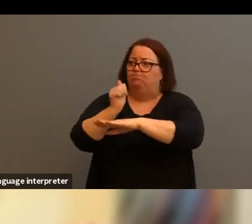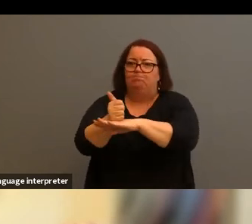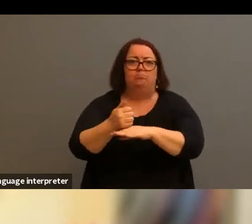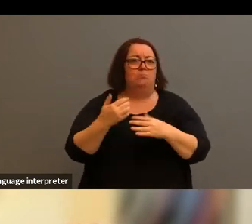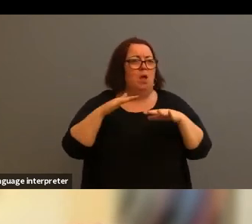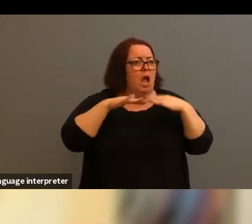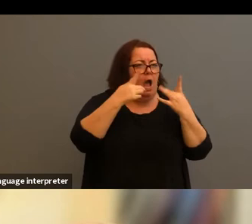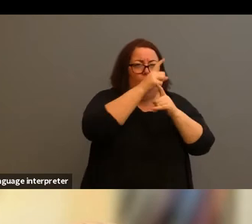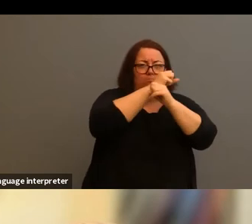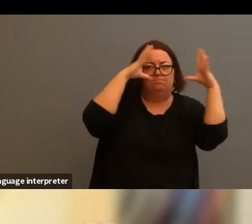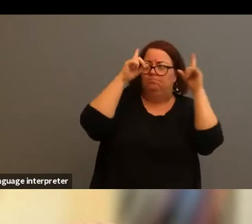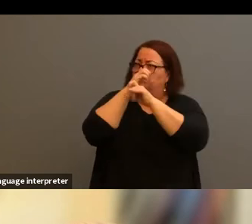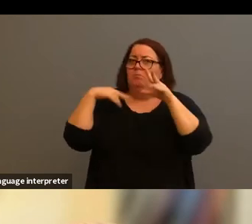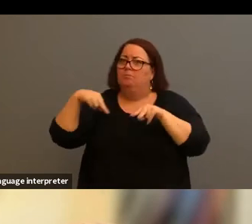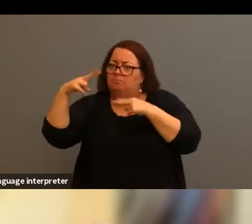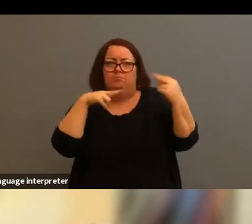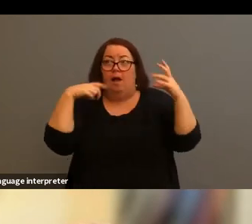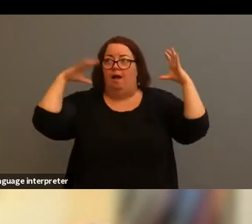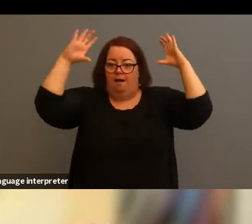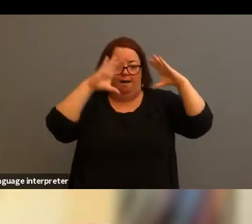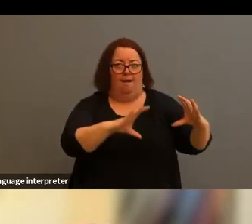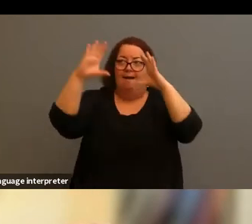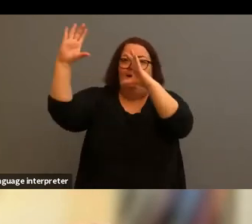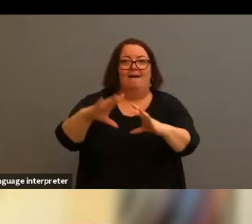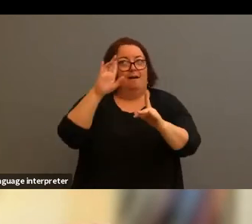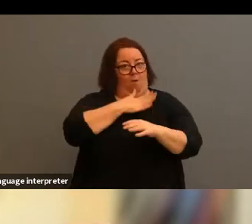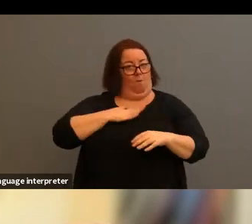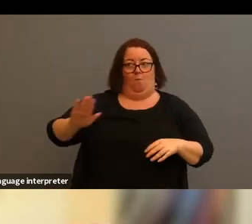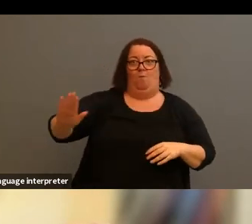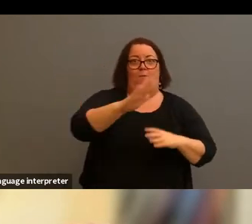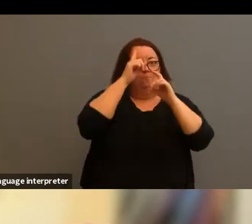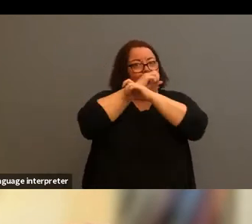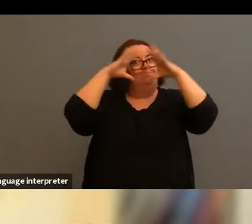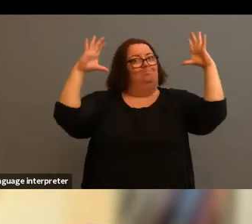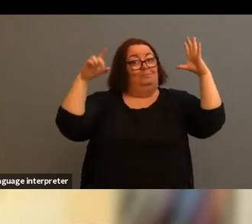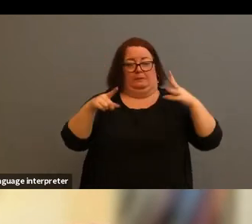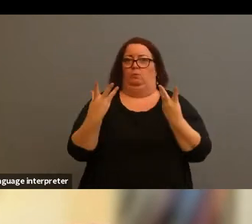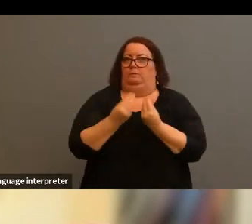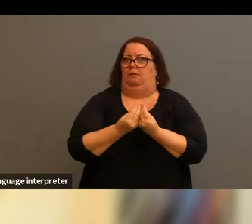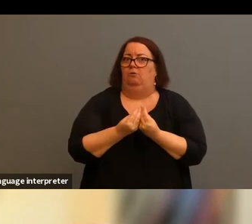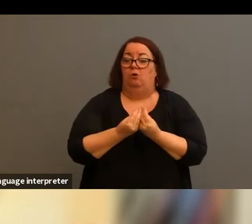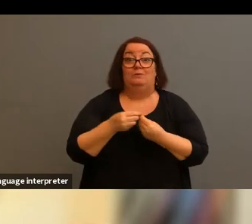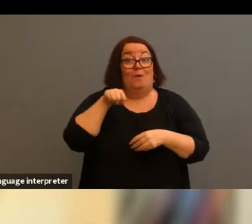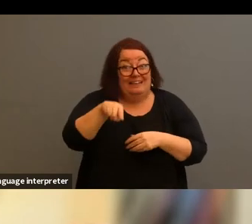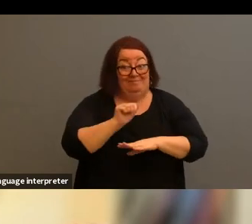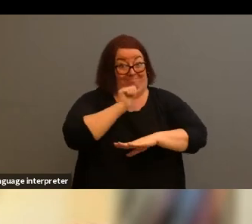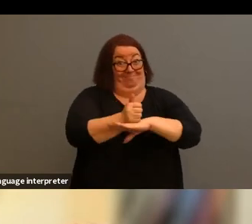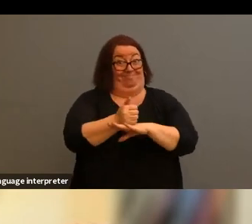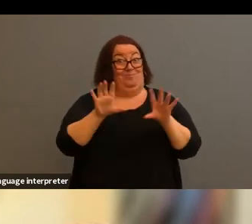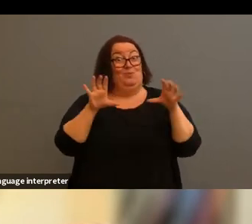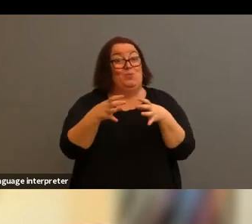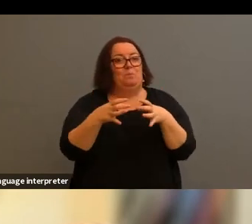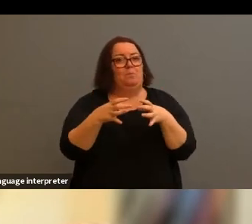instrument actually to achieve what we are looking for. And co-creation with the civil society is